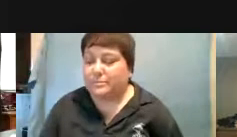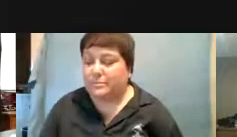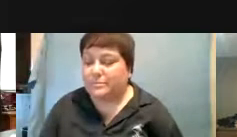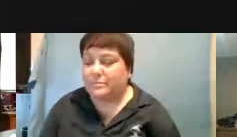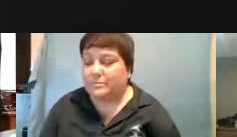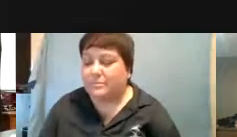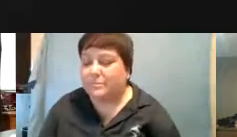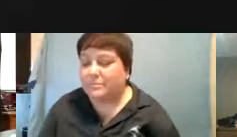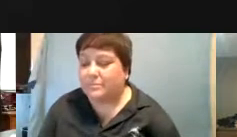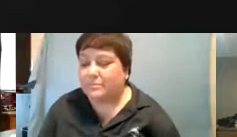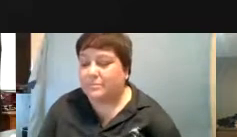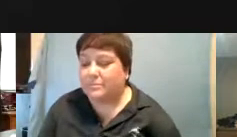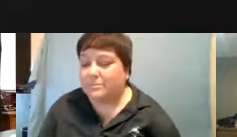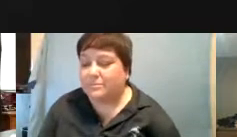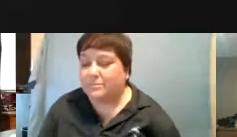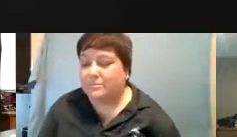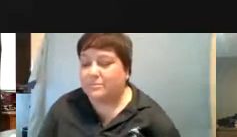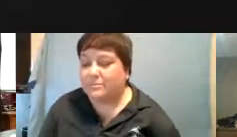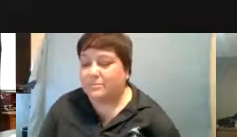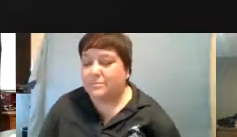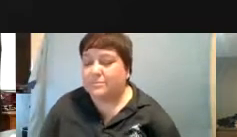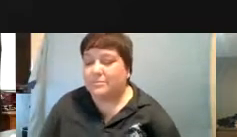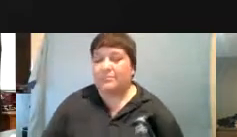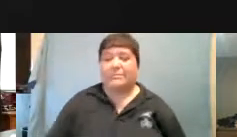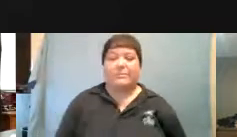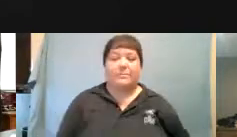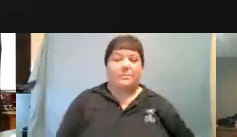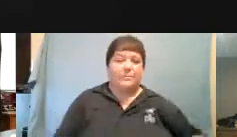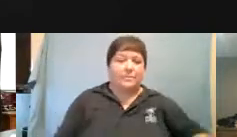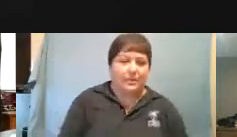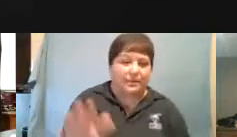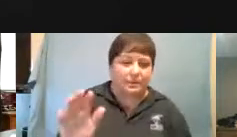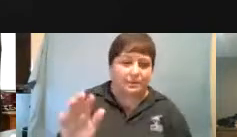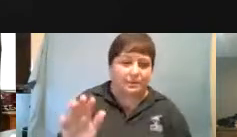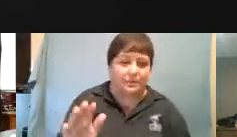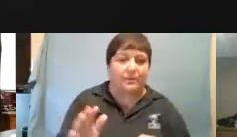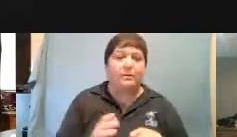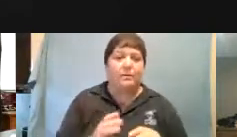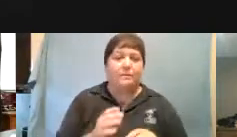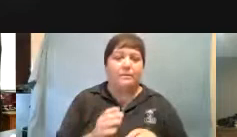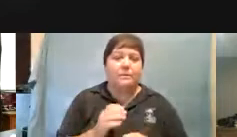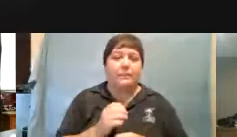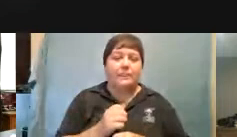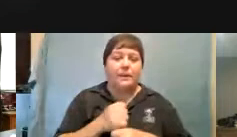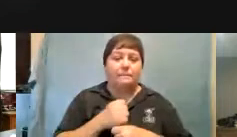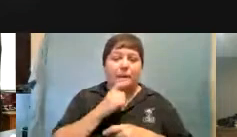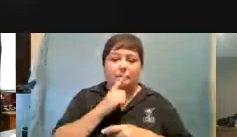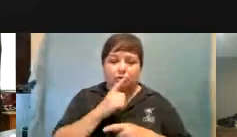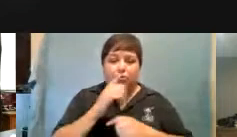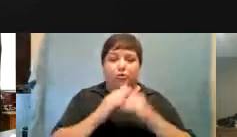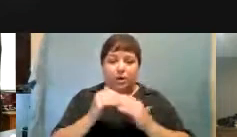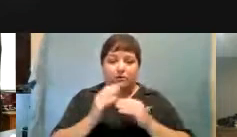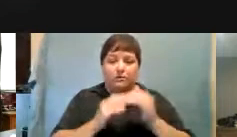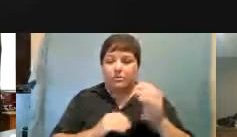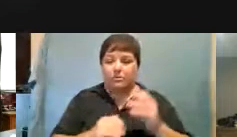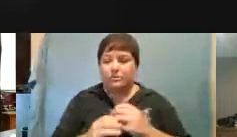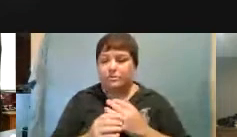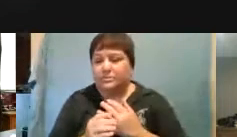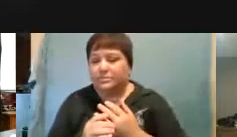of 1 to 10, rank how comfortable you are talking with your friends about their mental health. And again, this goes for everybody on the